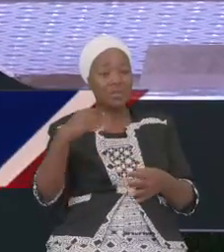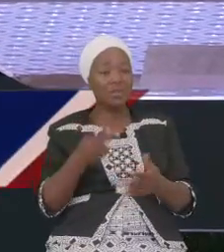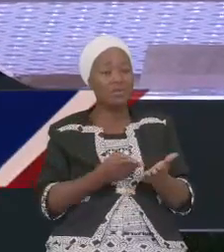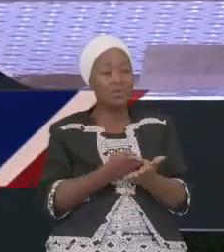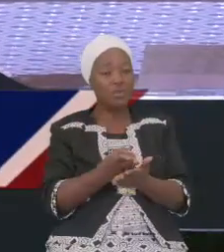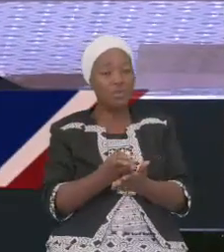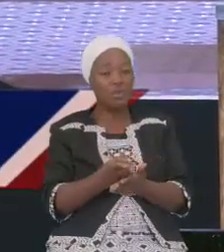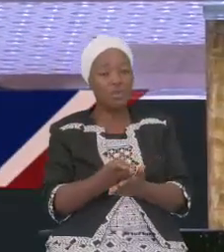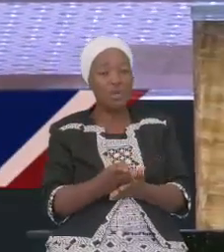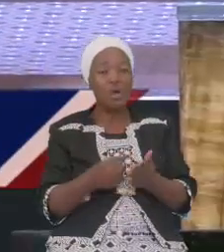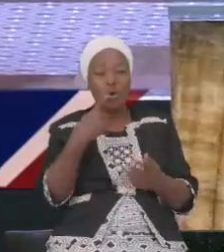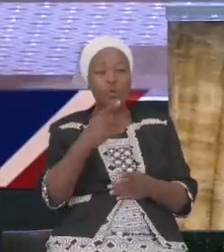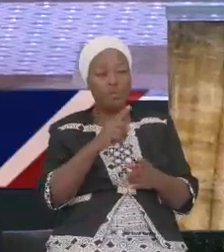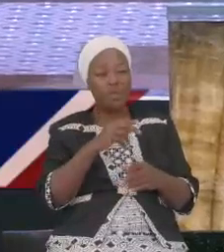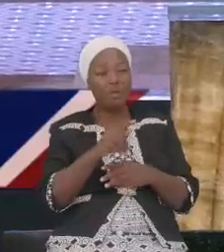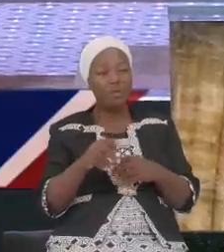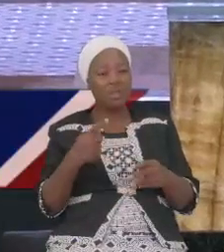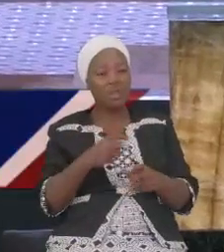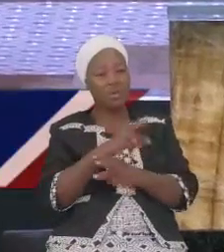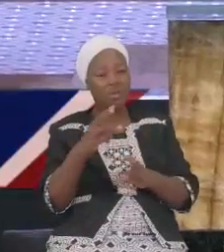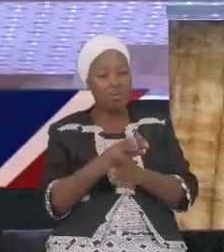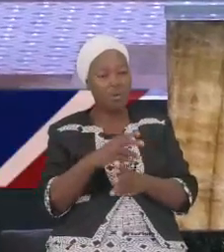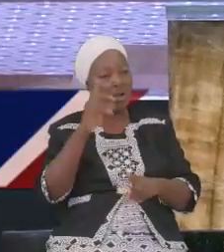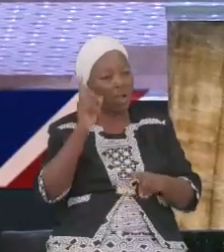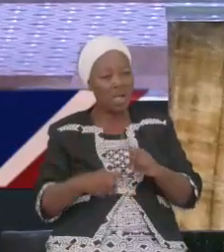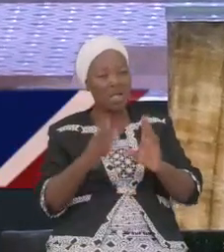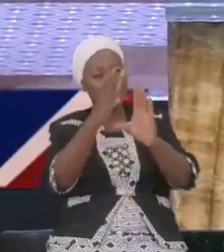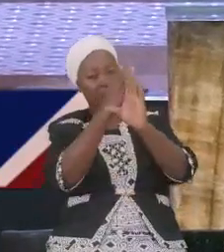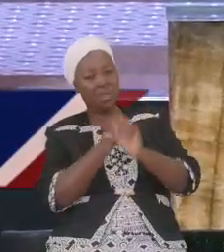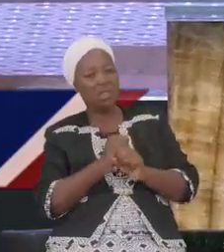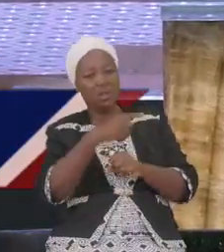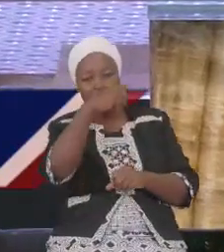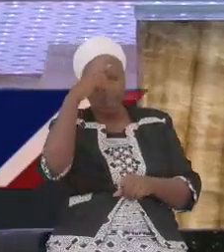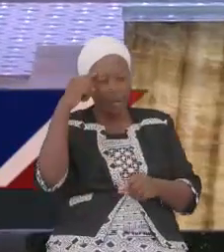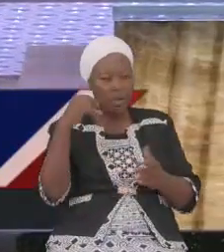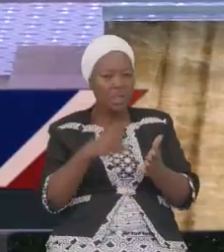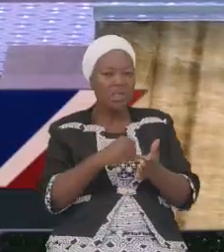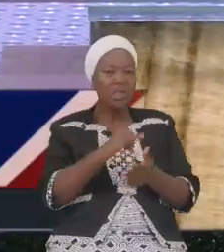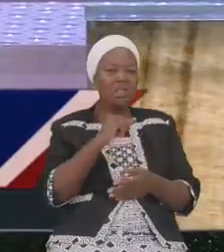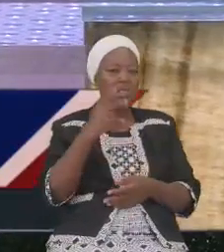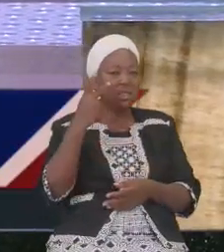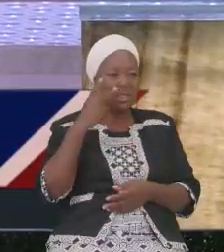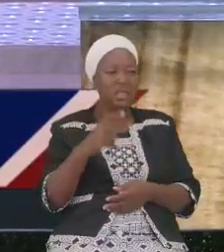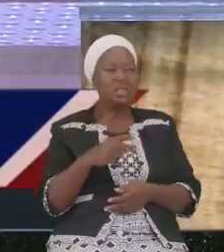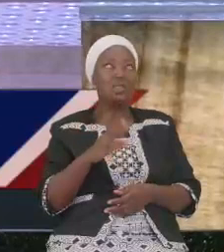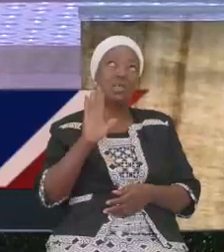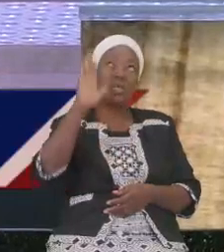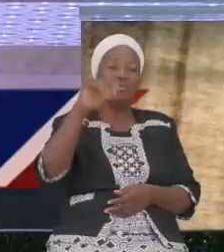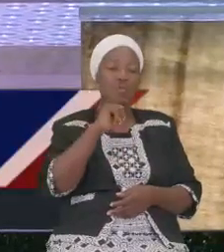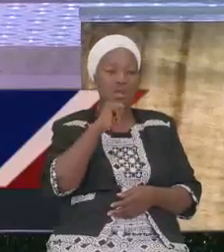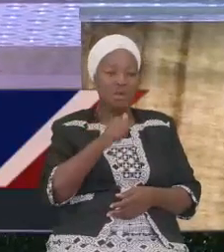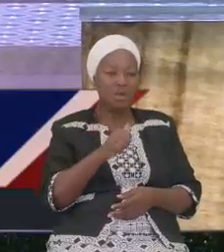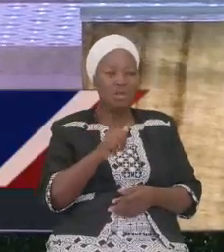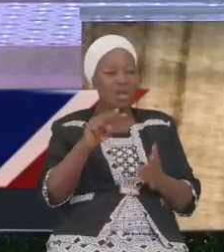truth, whom the world cannot receive, because it seeth him not,